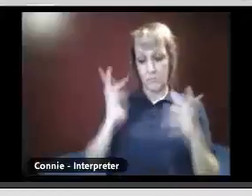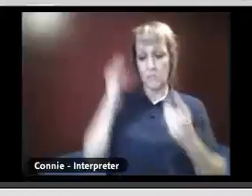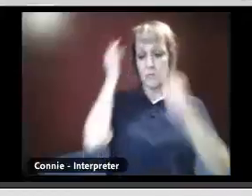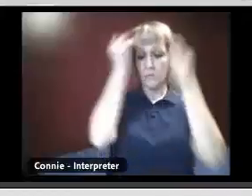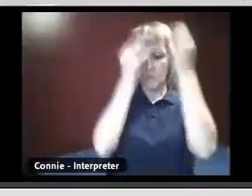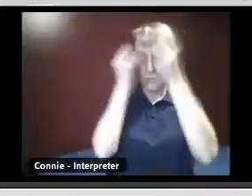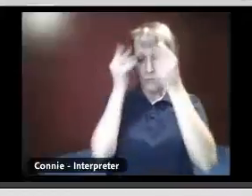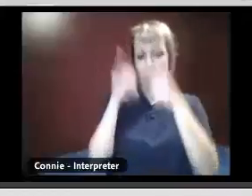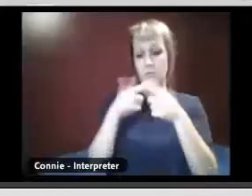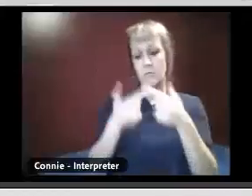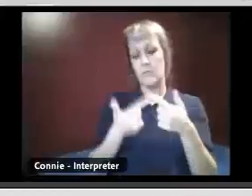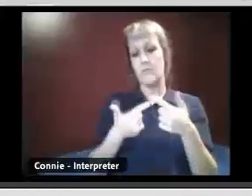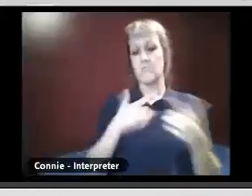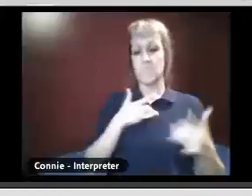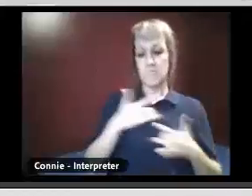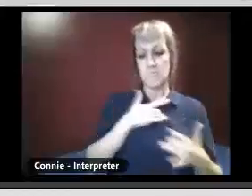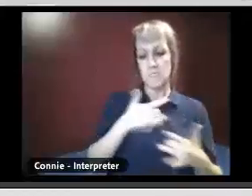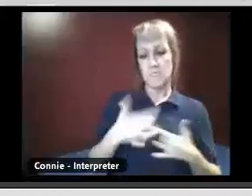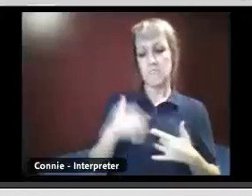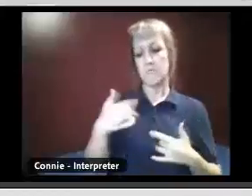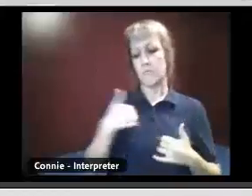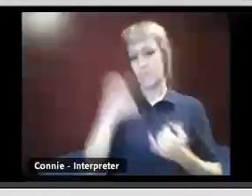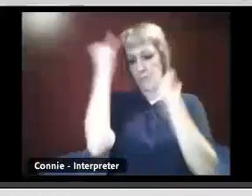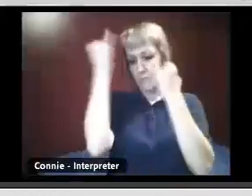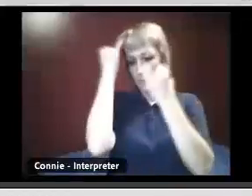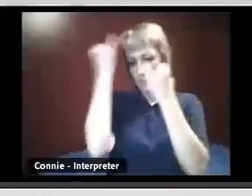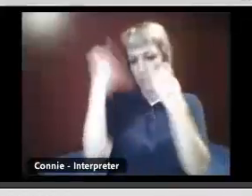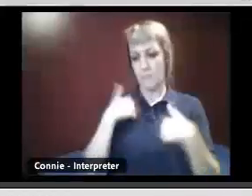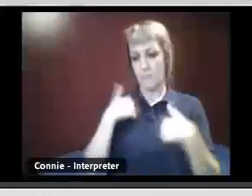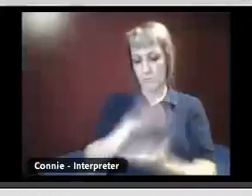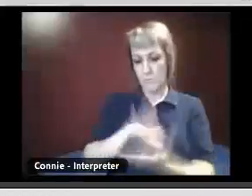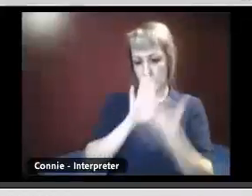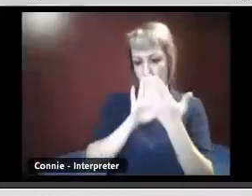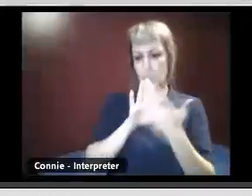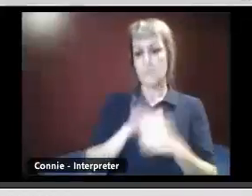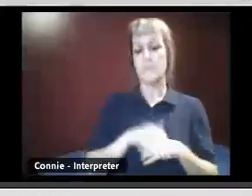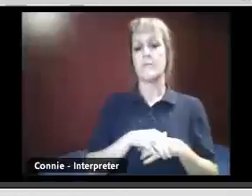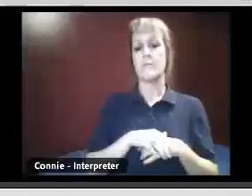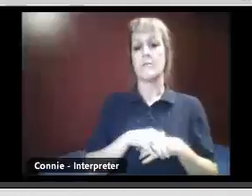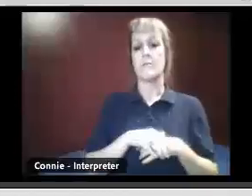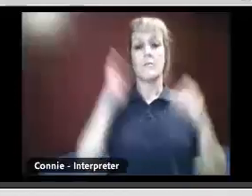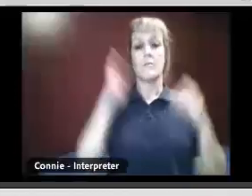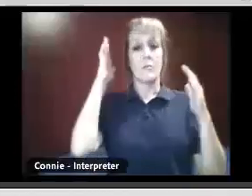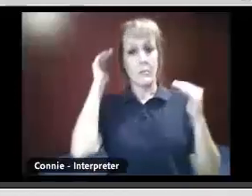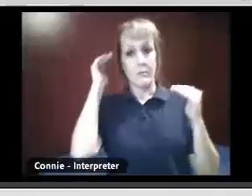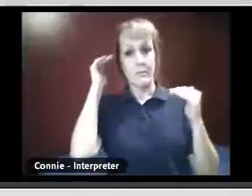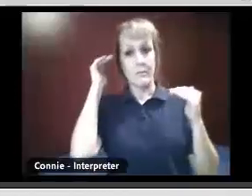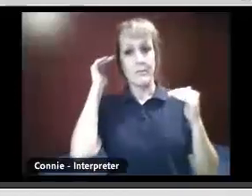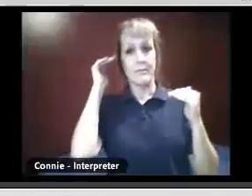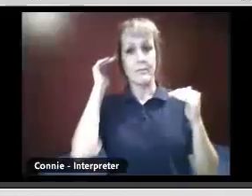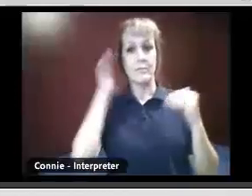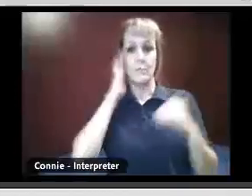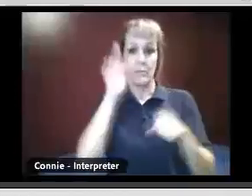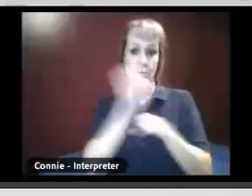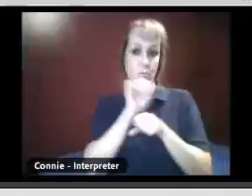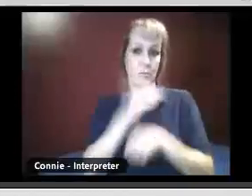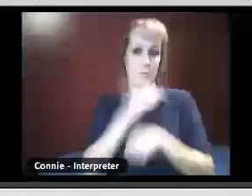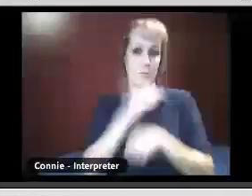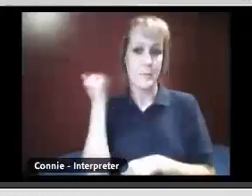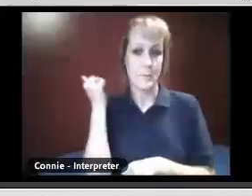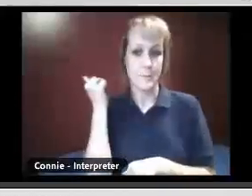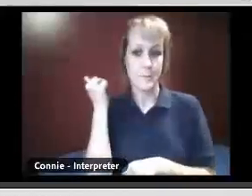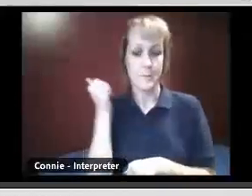all right, you have some concerns, you have some ideas, you have some approaches, in the hopes, all right, that it would work better. If